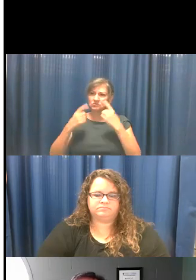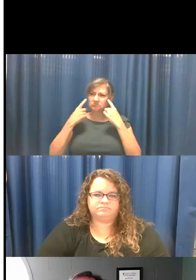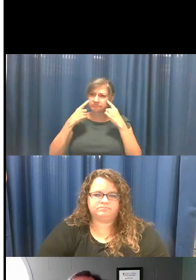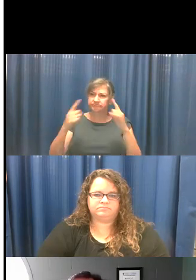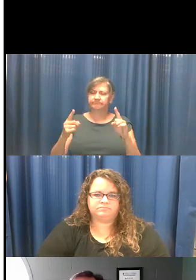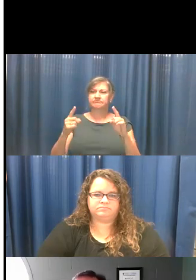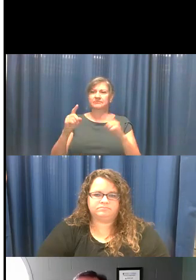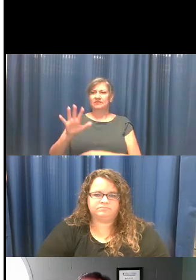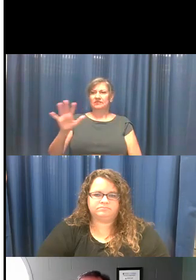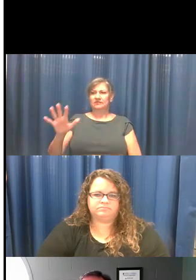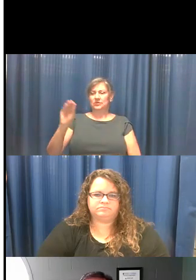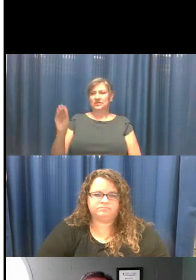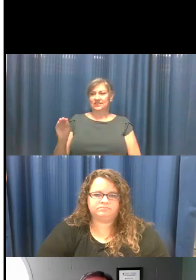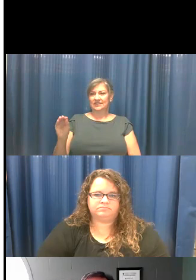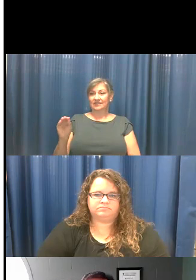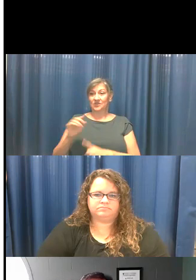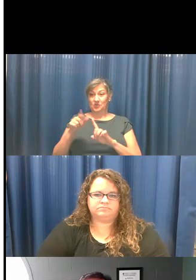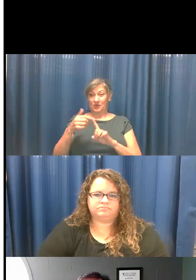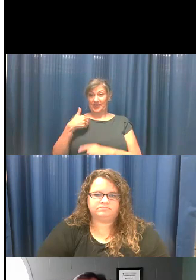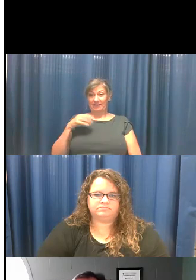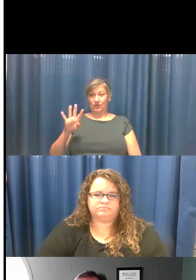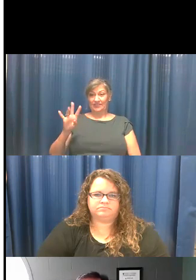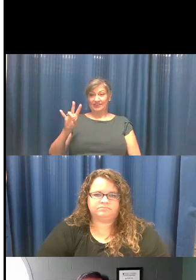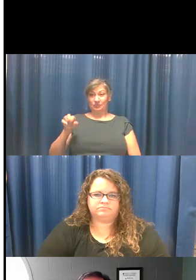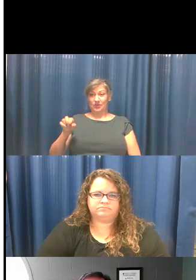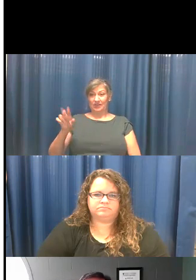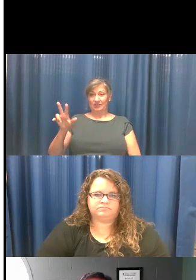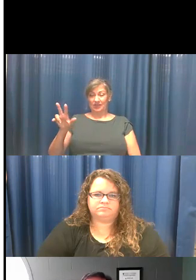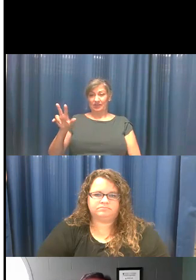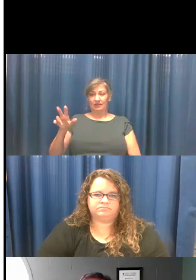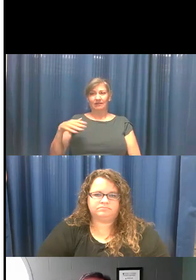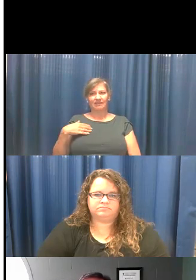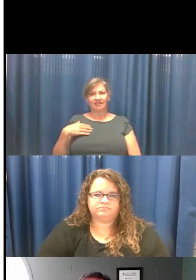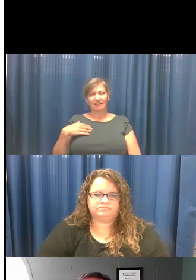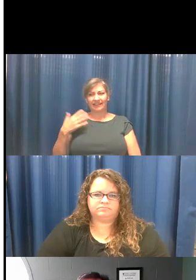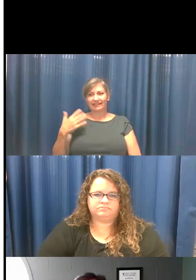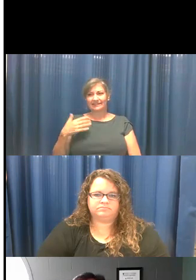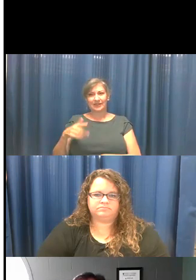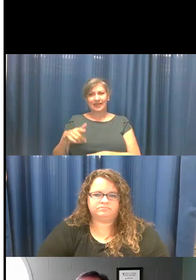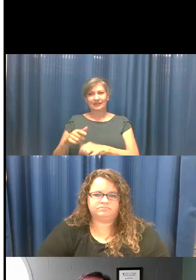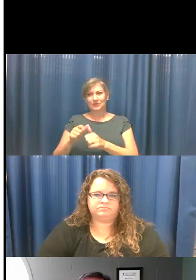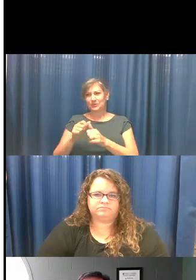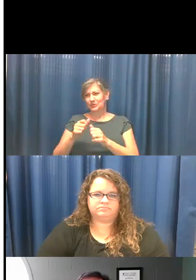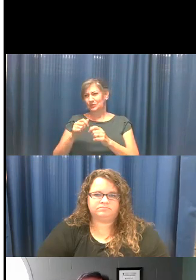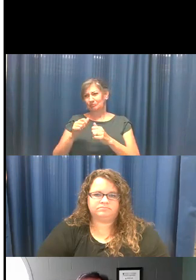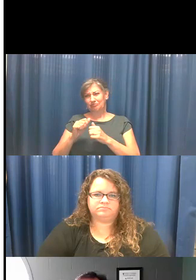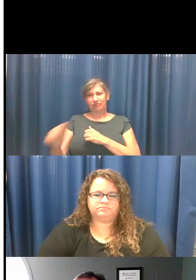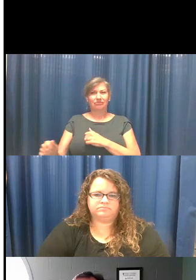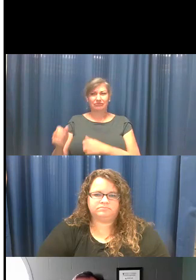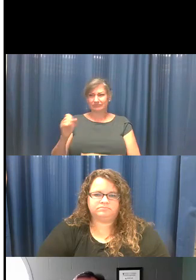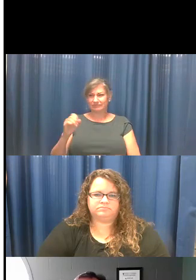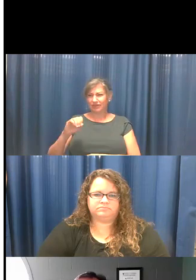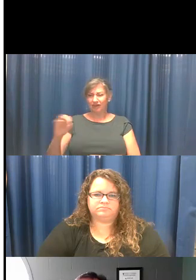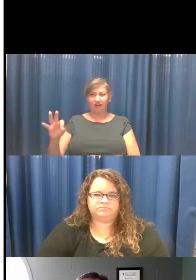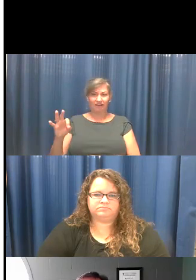And when we were at 47.3, that seemed like a very long ways off and a very, very hard thing